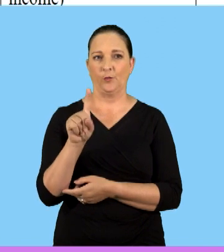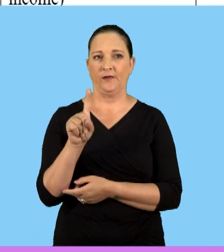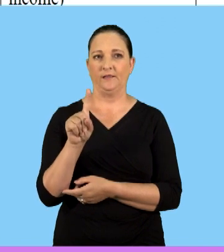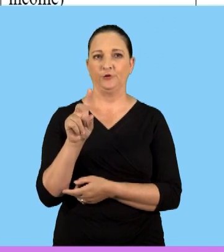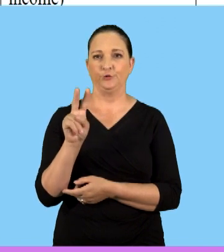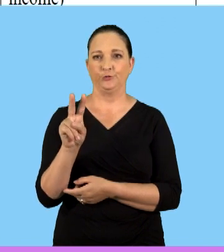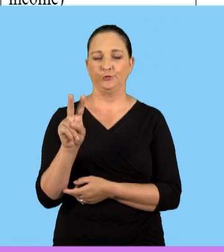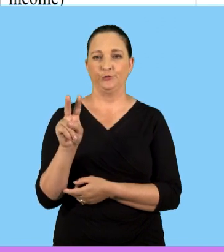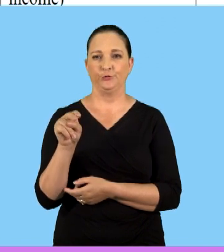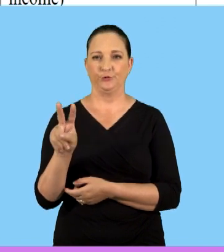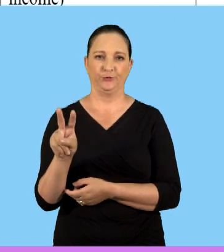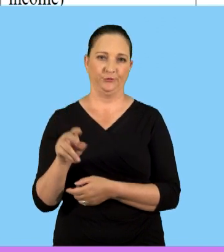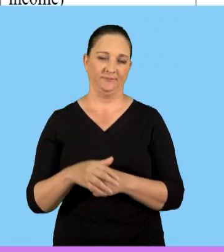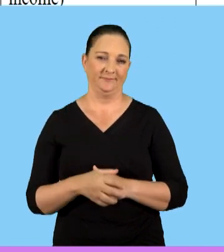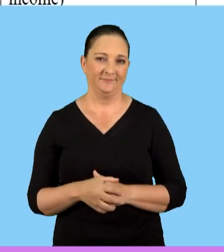16,122,